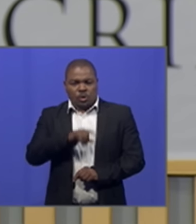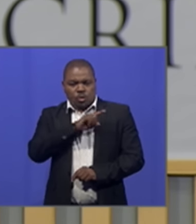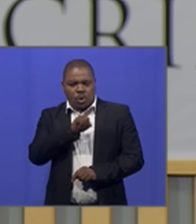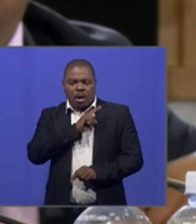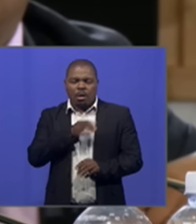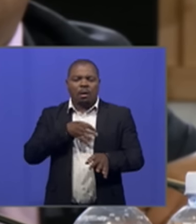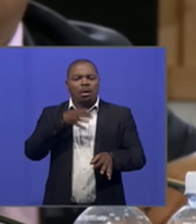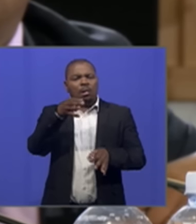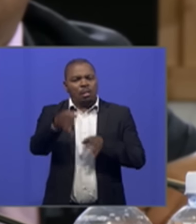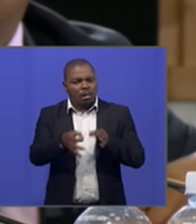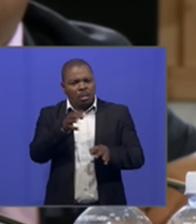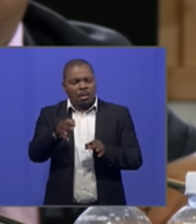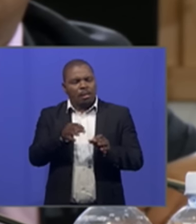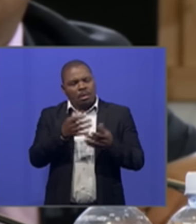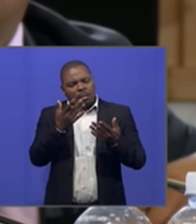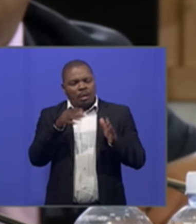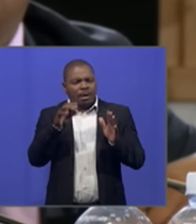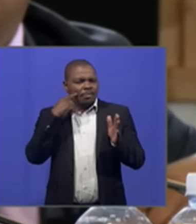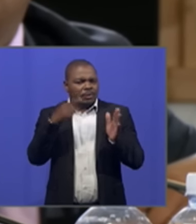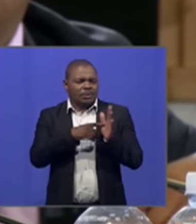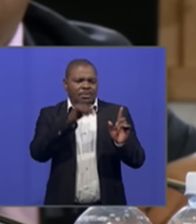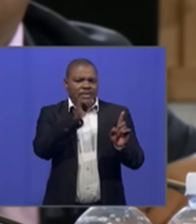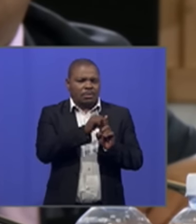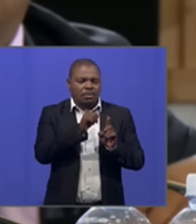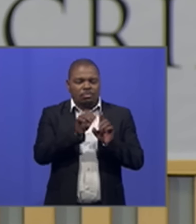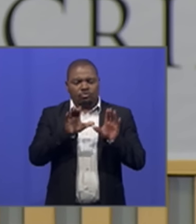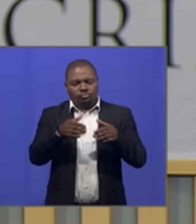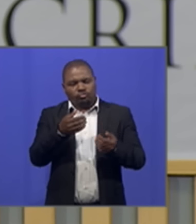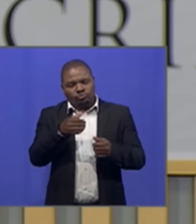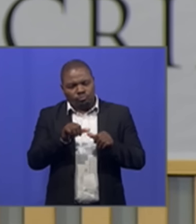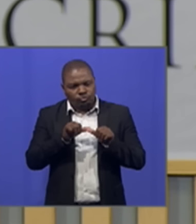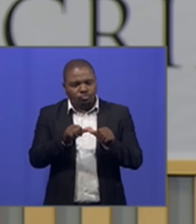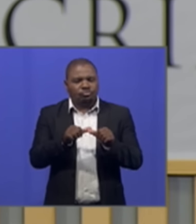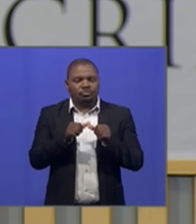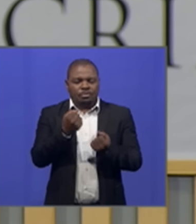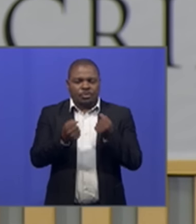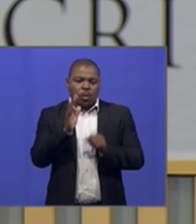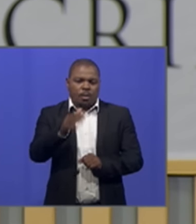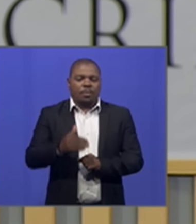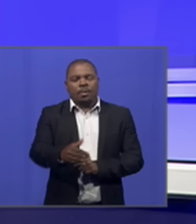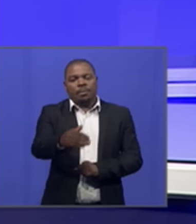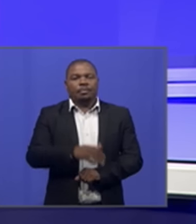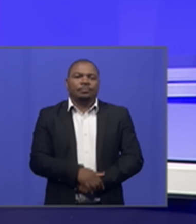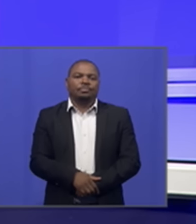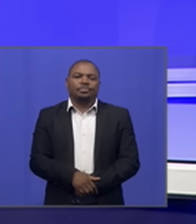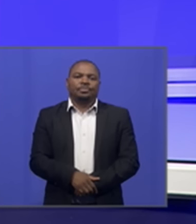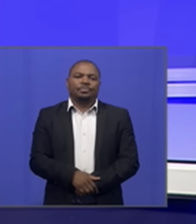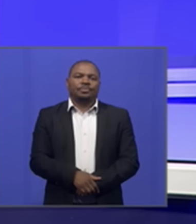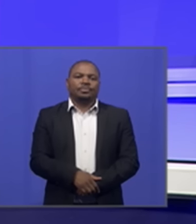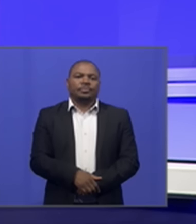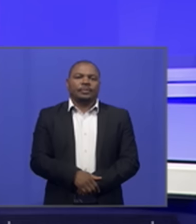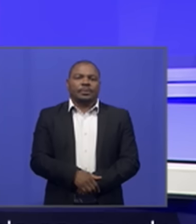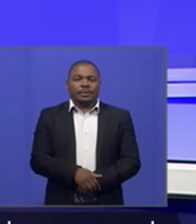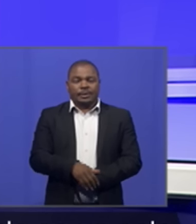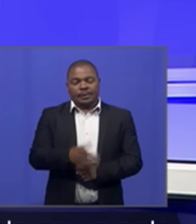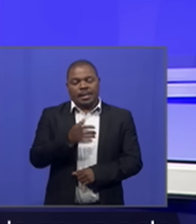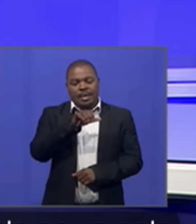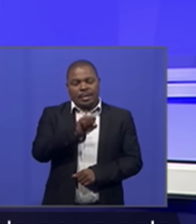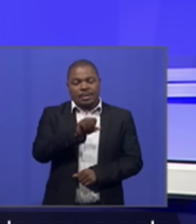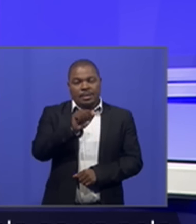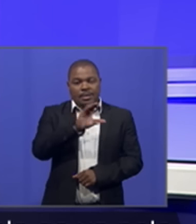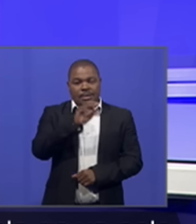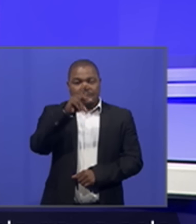laetšago bohlatse bja gagwe ka gona ditheeletšo di tšwela pele. SSCP e